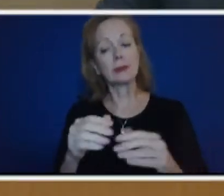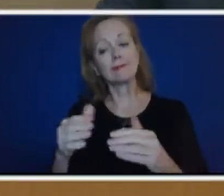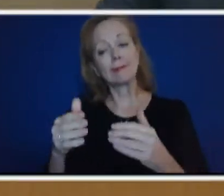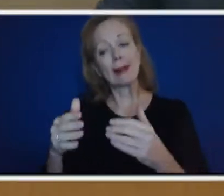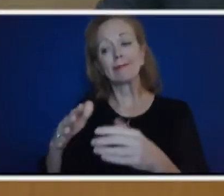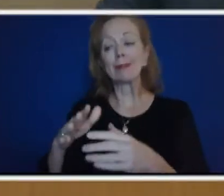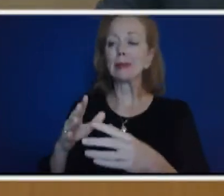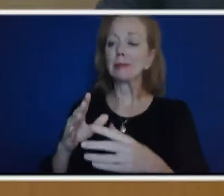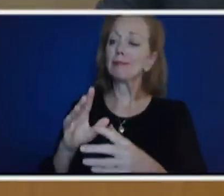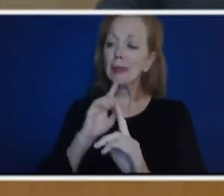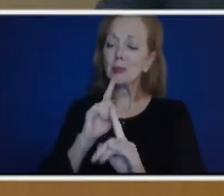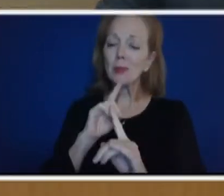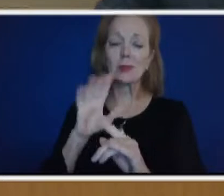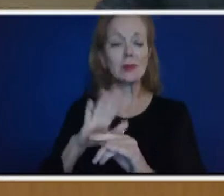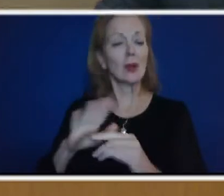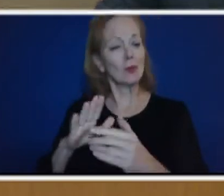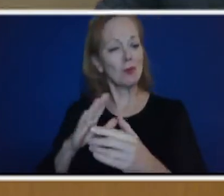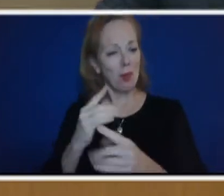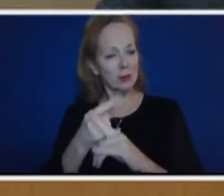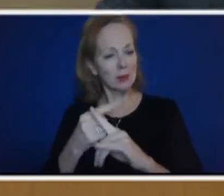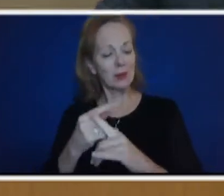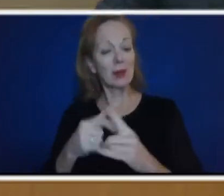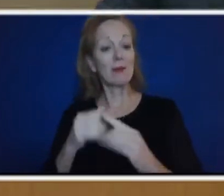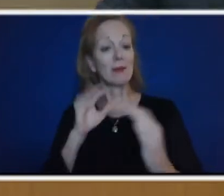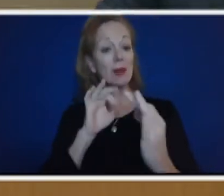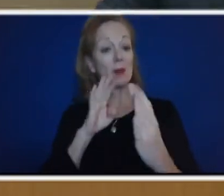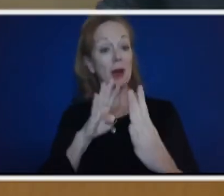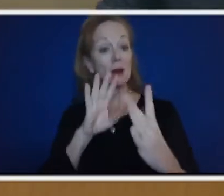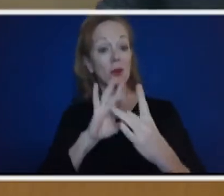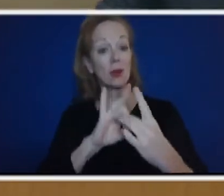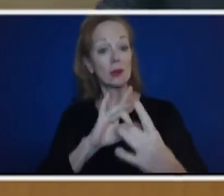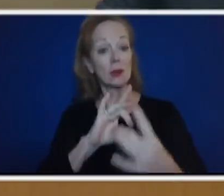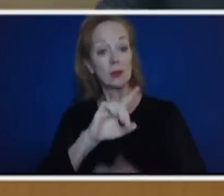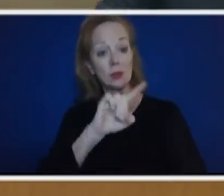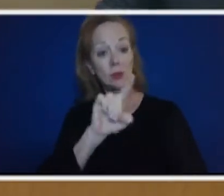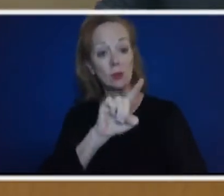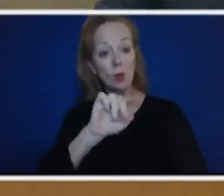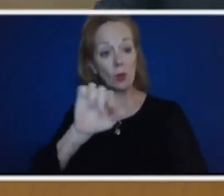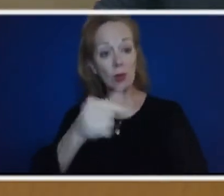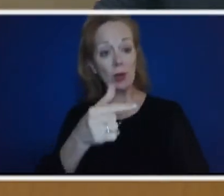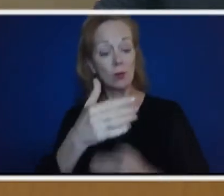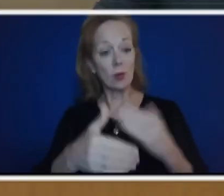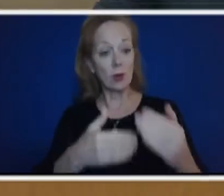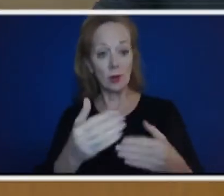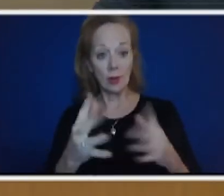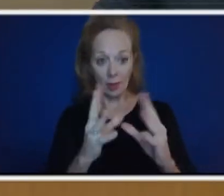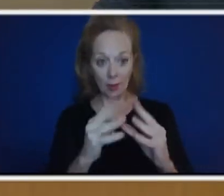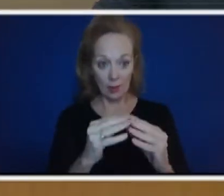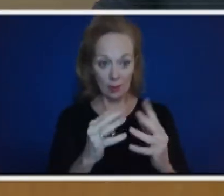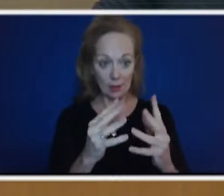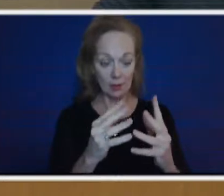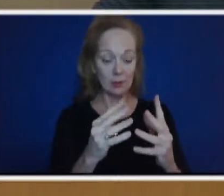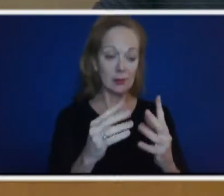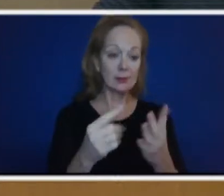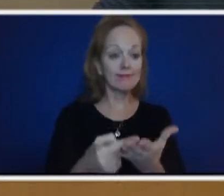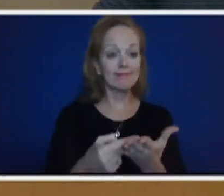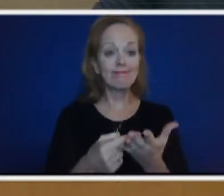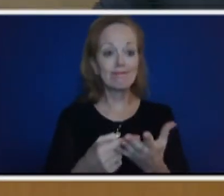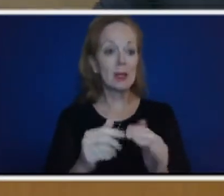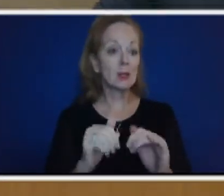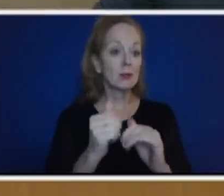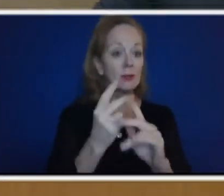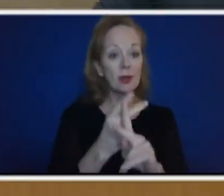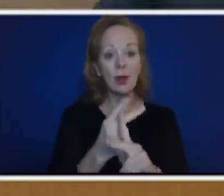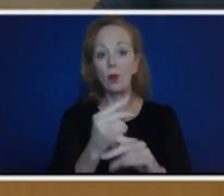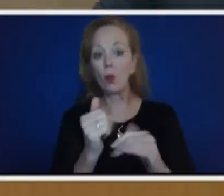I would also like to give you some feedback concerning the zoning process. The meeting, in trying to find where we were going